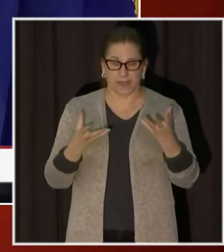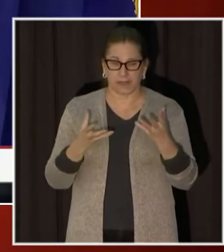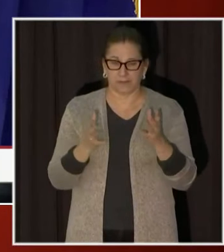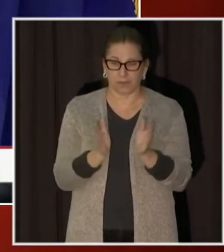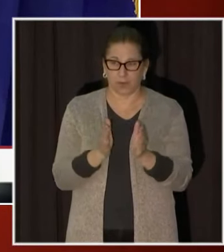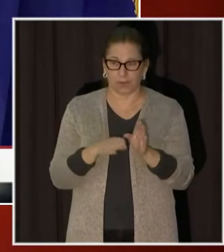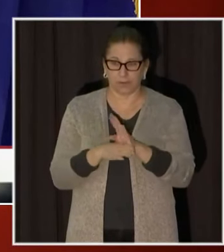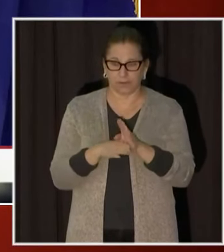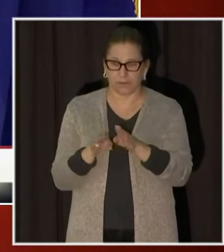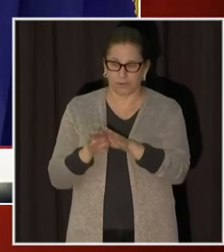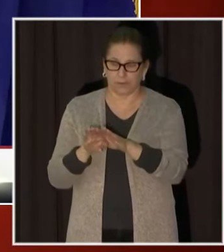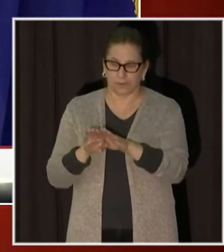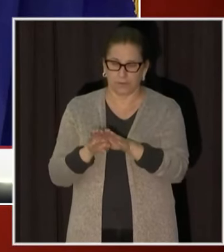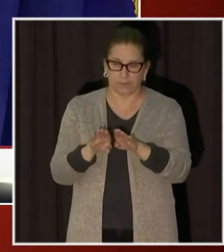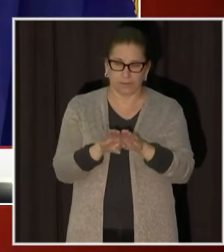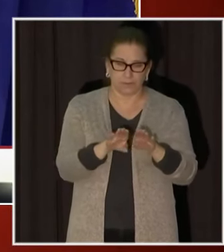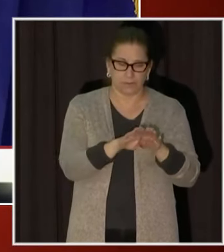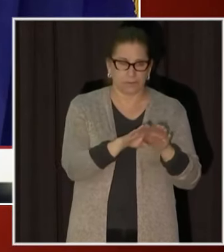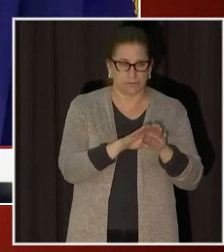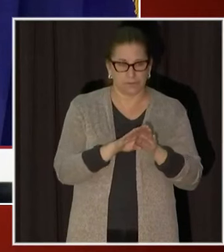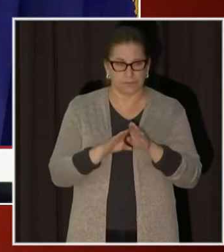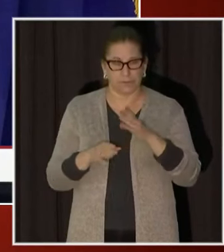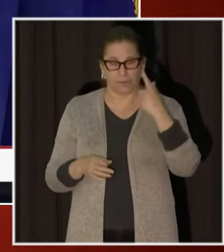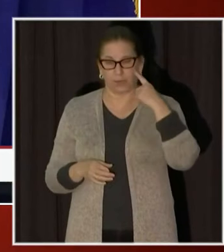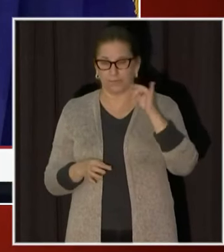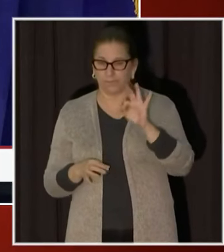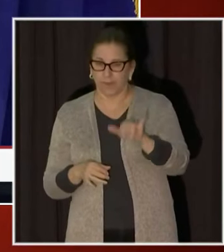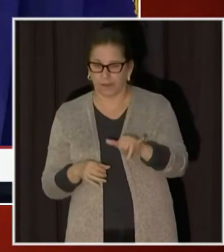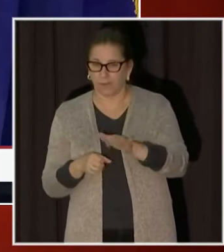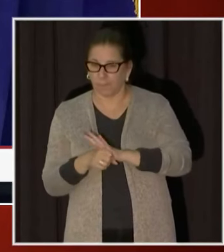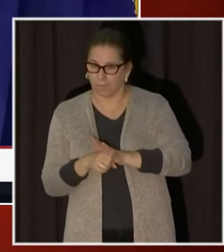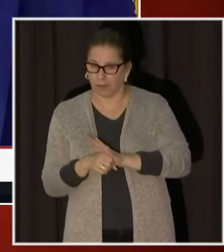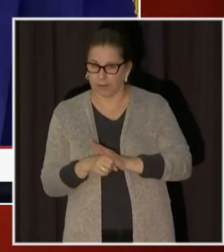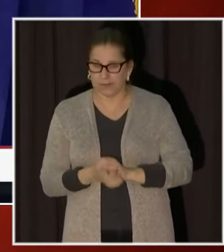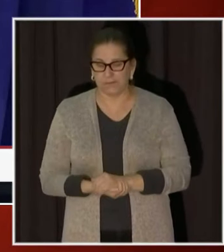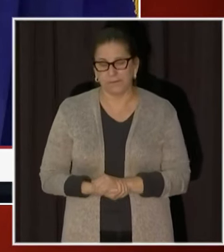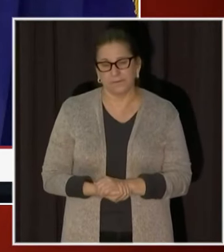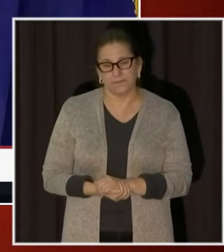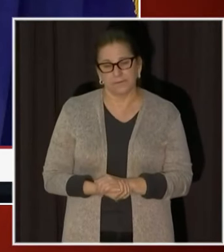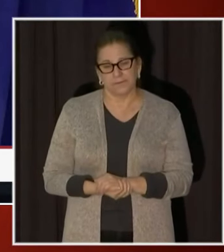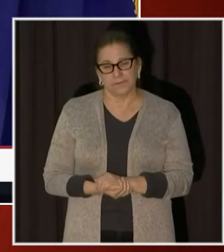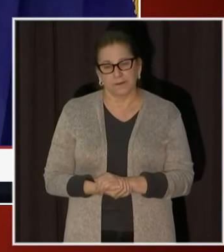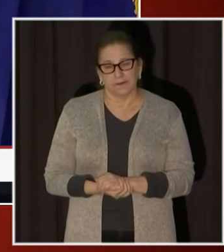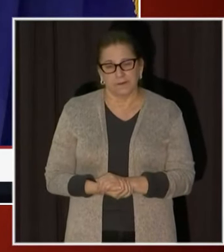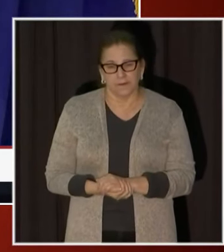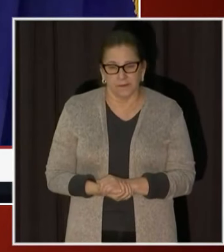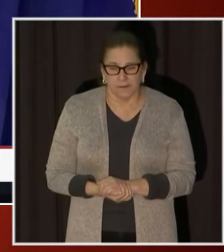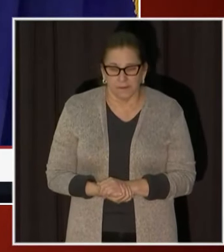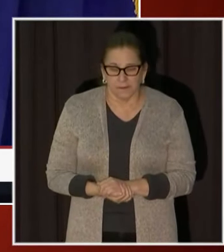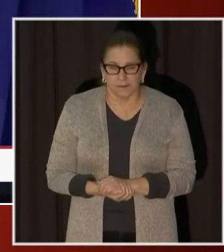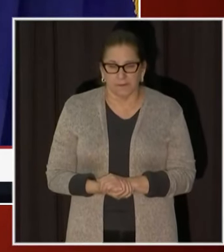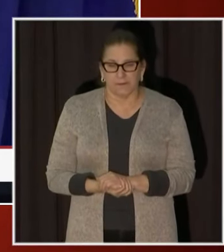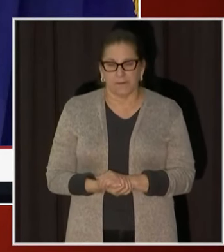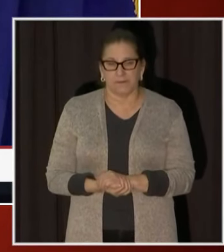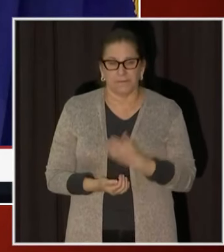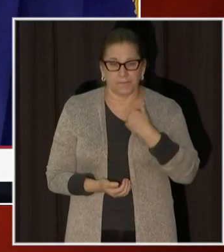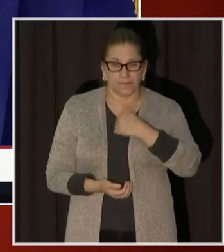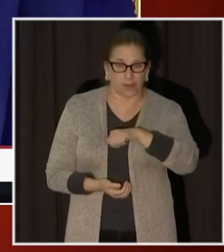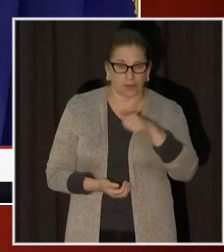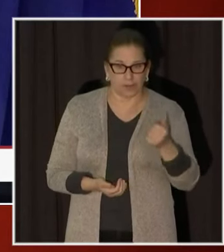mayoral order related to the public health emergency. There also is in this legislation a proposed